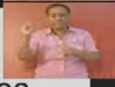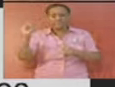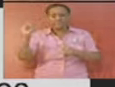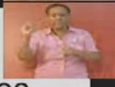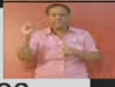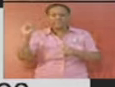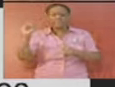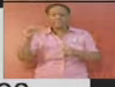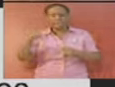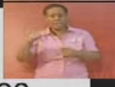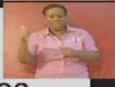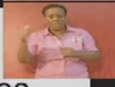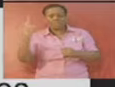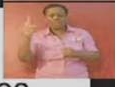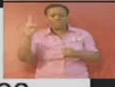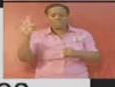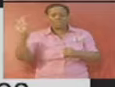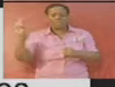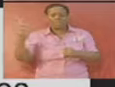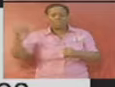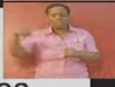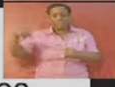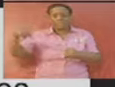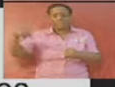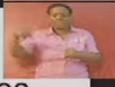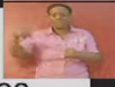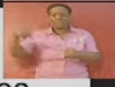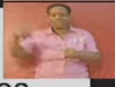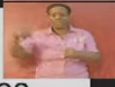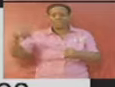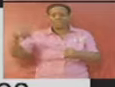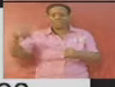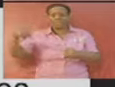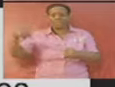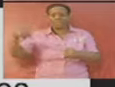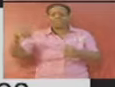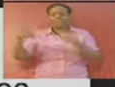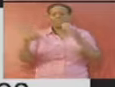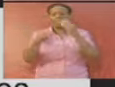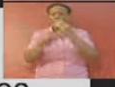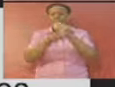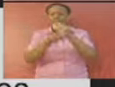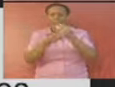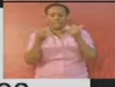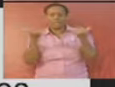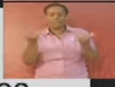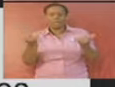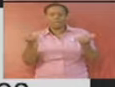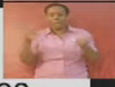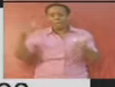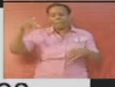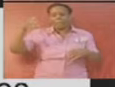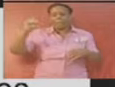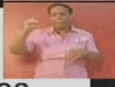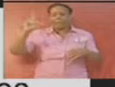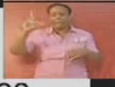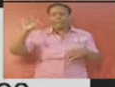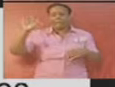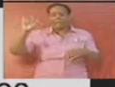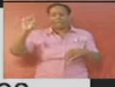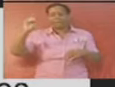Trinidad nowadays, we use DTP plus polio as well, which was initially given in the oral form and now is